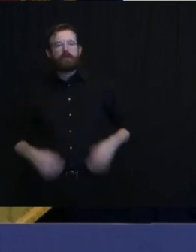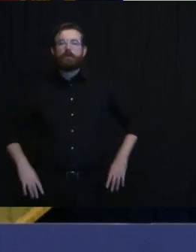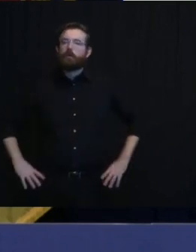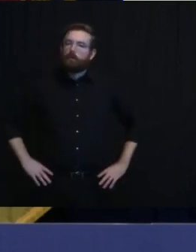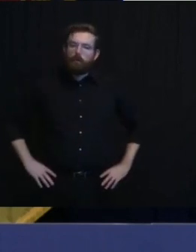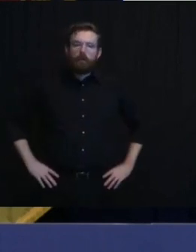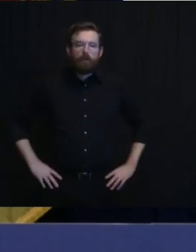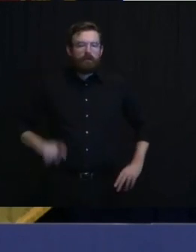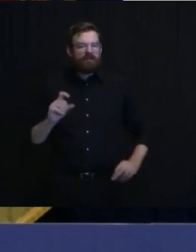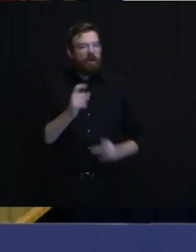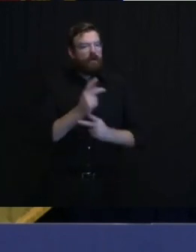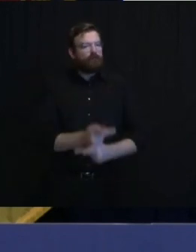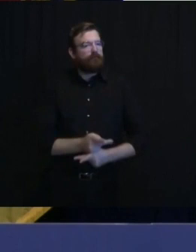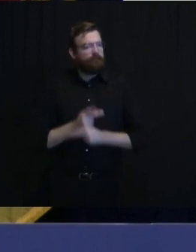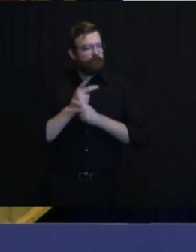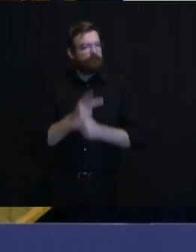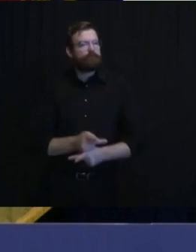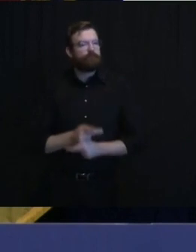that. Here's my view on